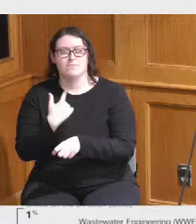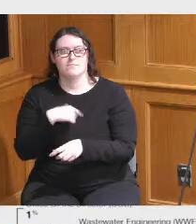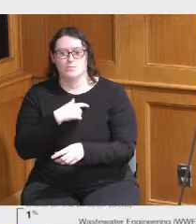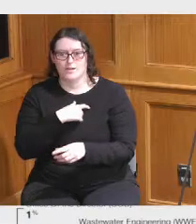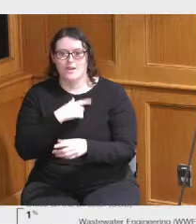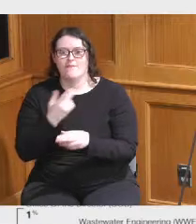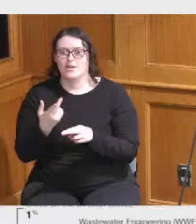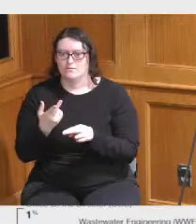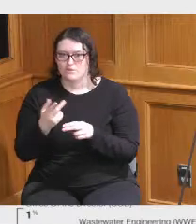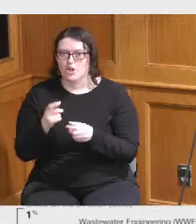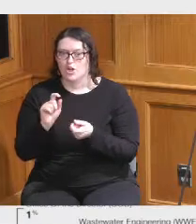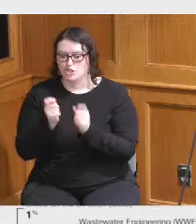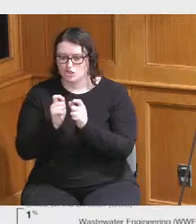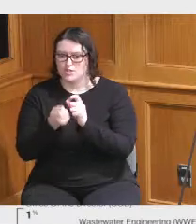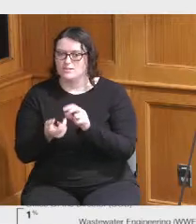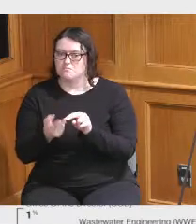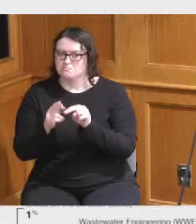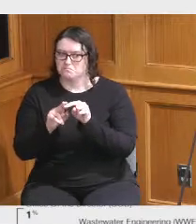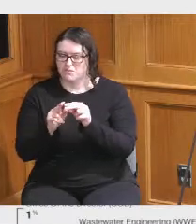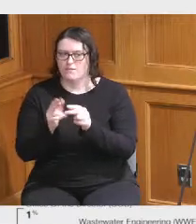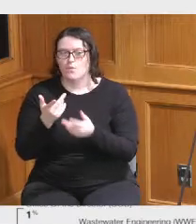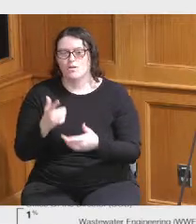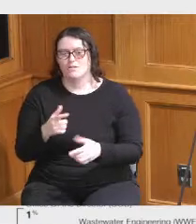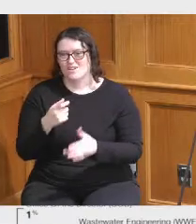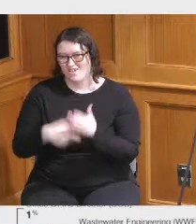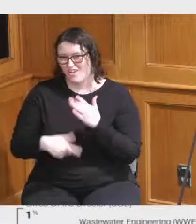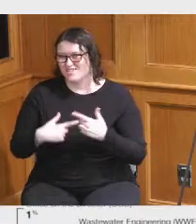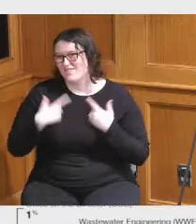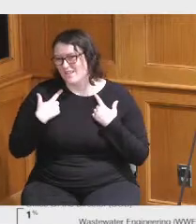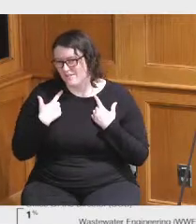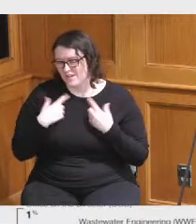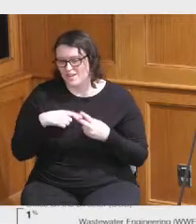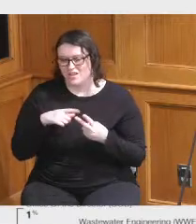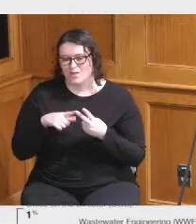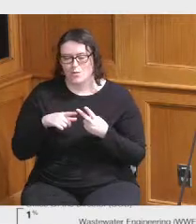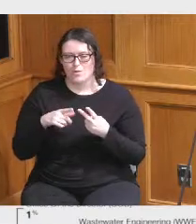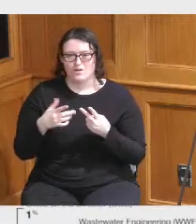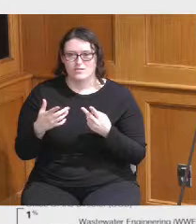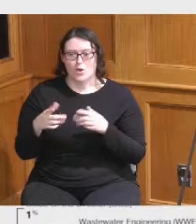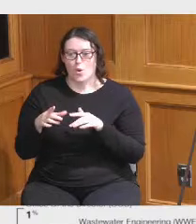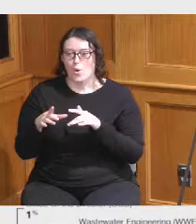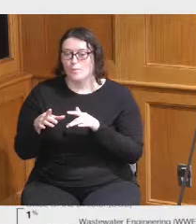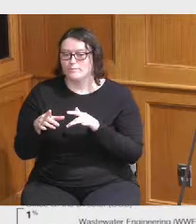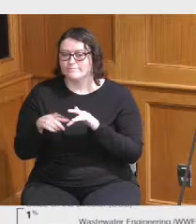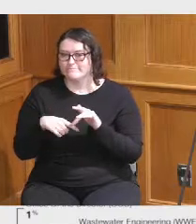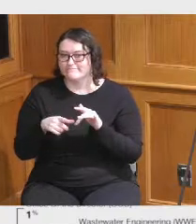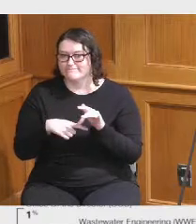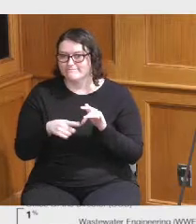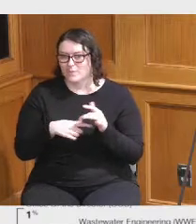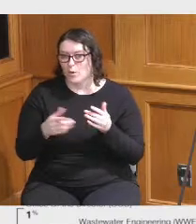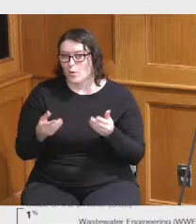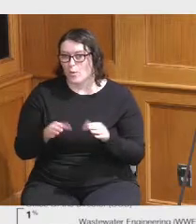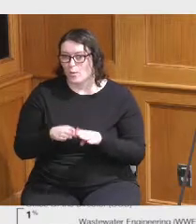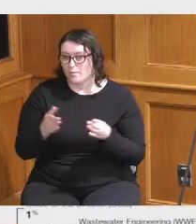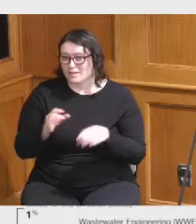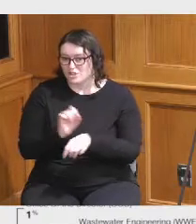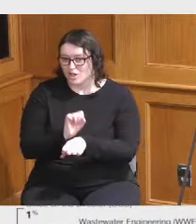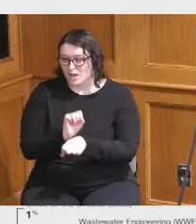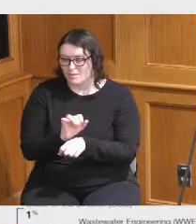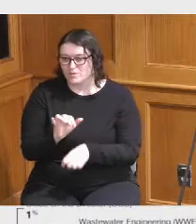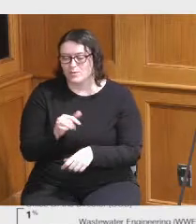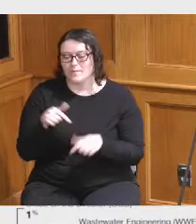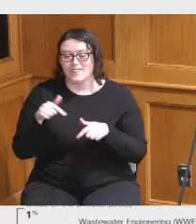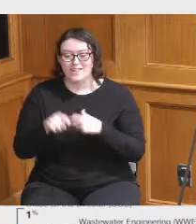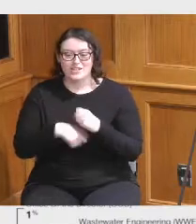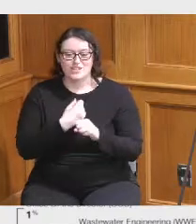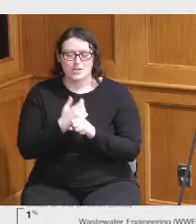cost of living adjustments, we've accounted for also vacancies in that number. But what we were able to do this year